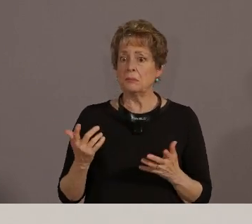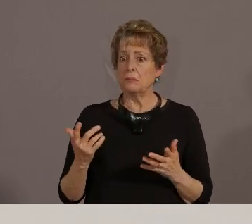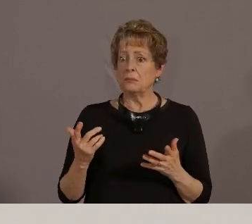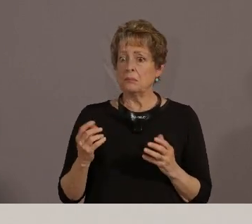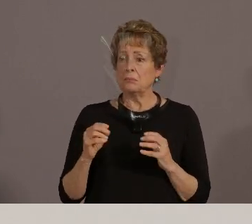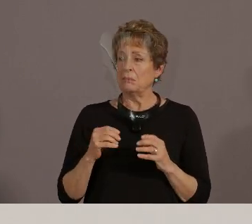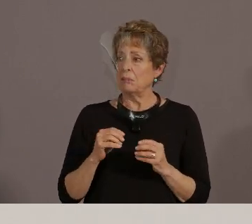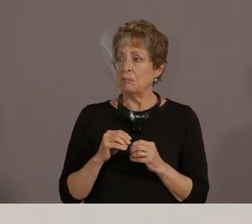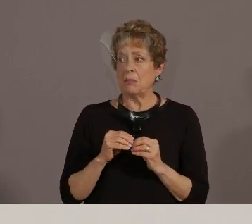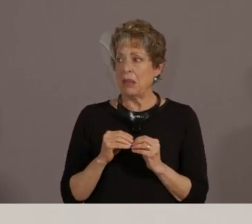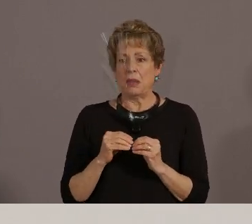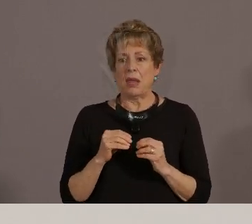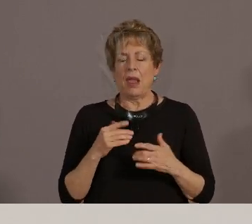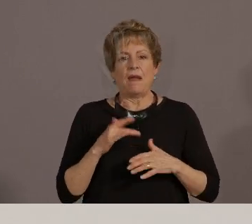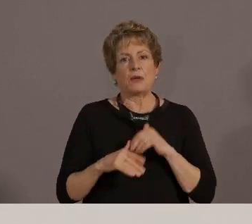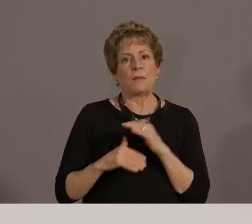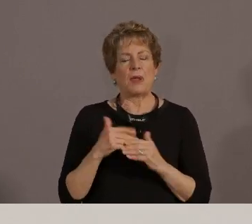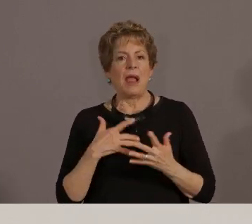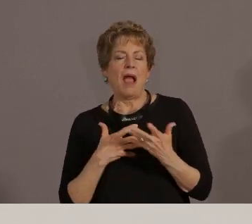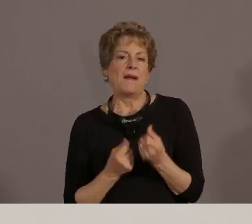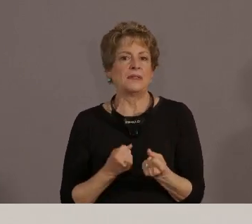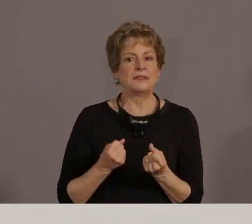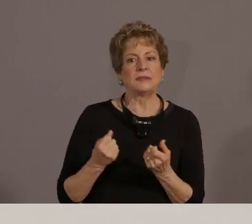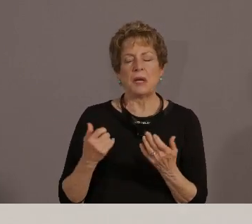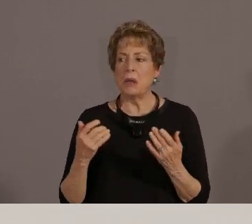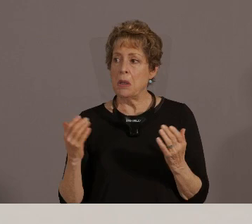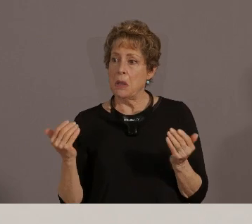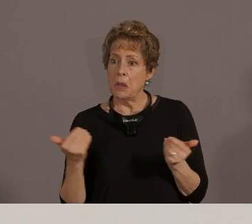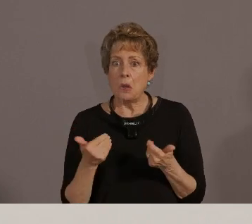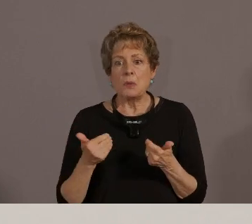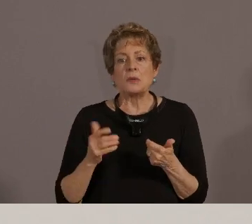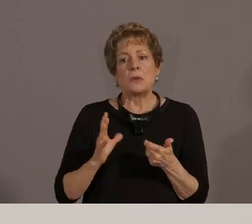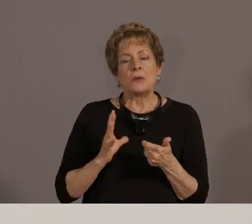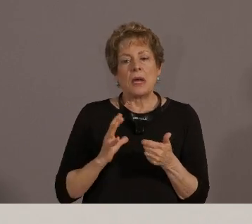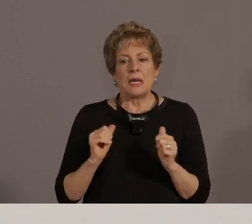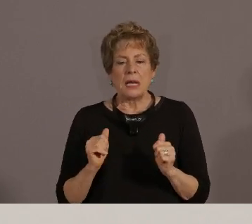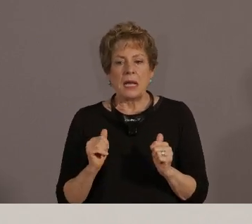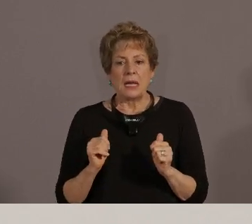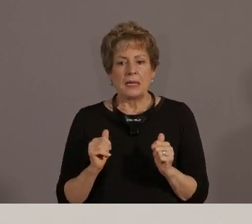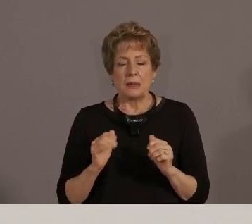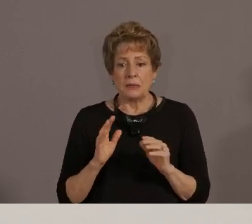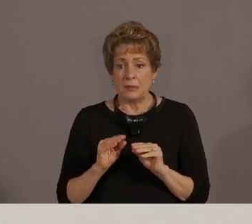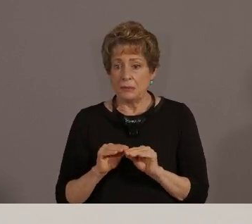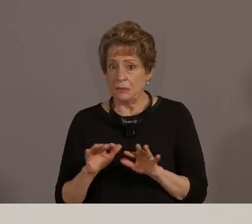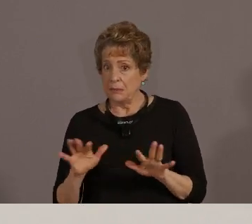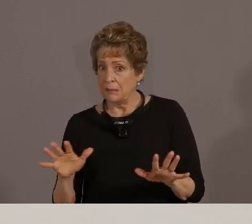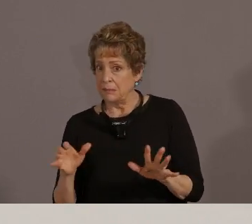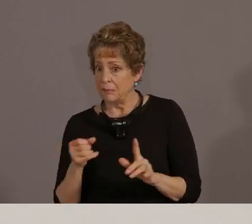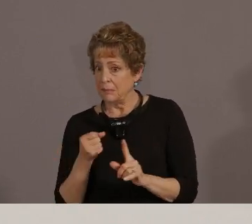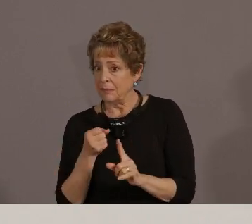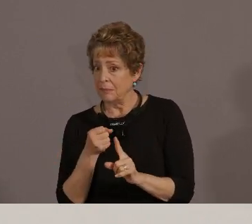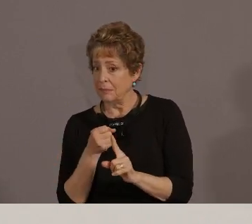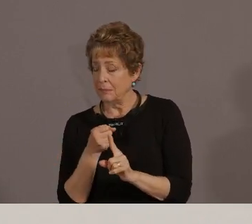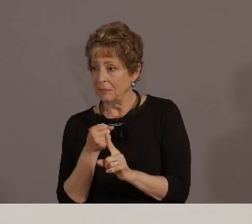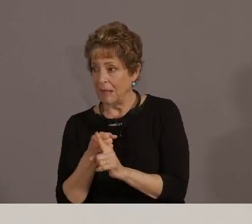with schools? And also, could that trickle down to be applied in other areas in our state?